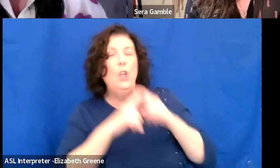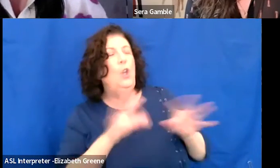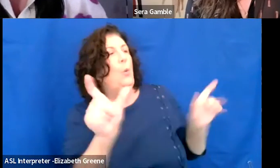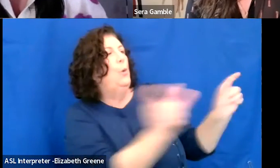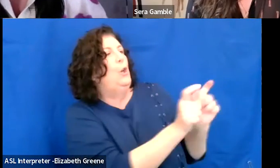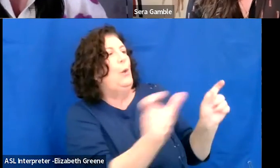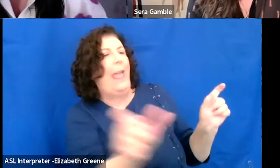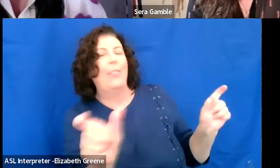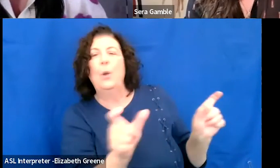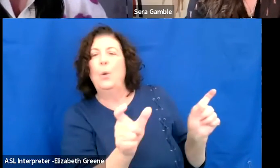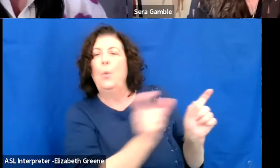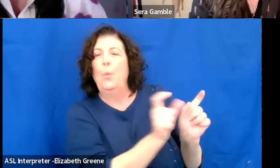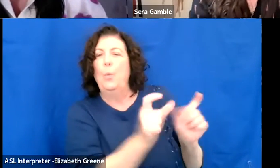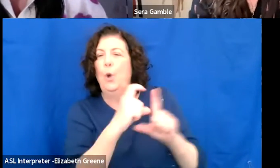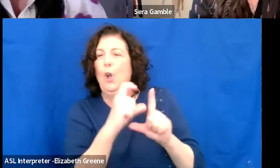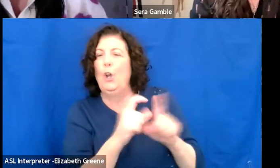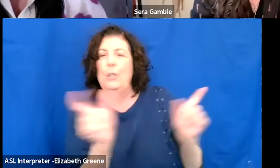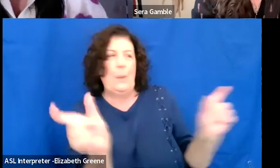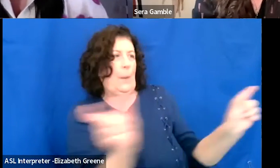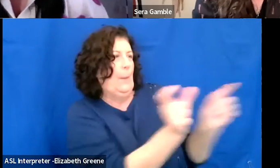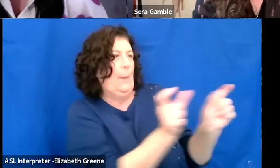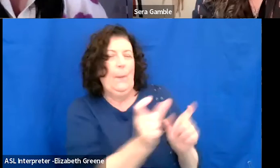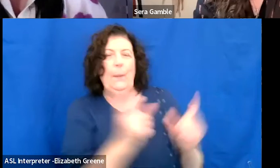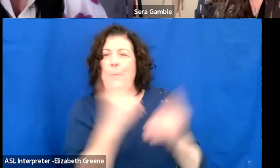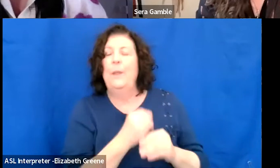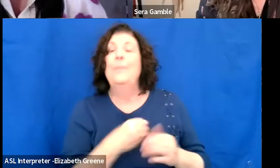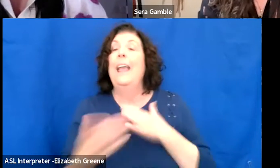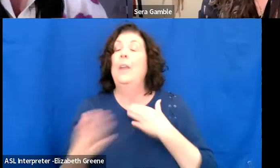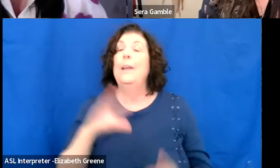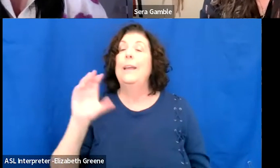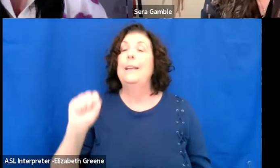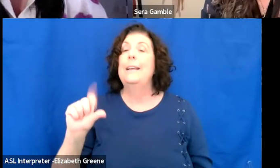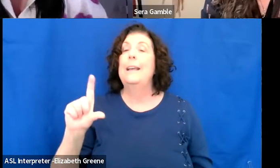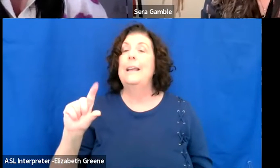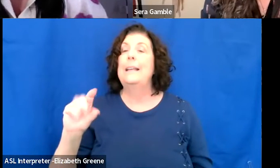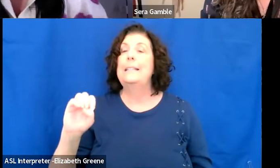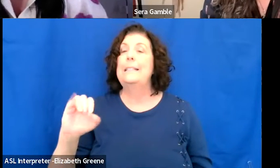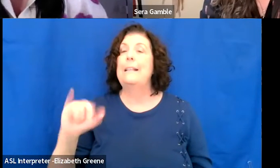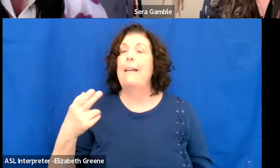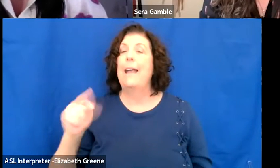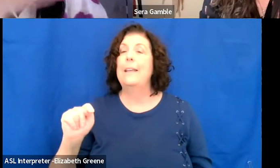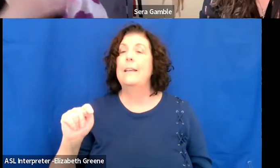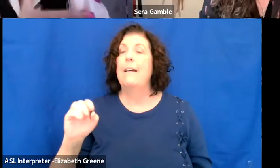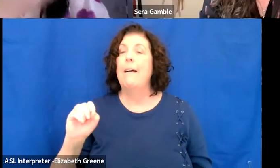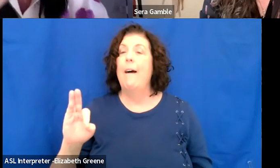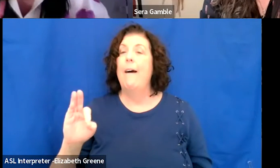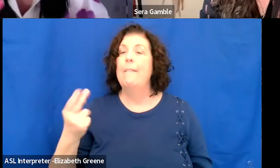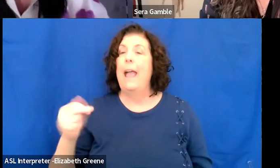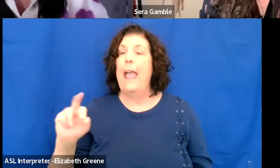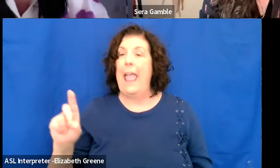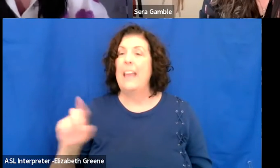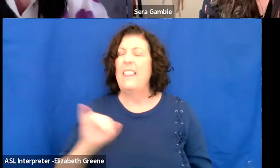I think you're right in that there is a, sleight of hand is such a great word, because you need to make the audience feel, for those that